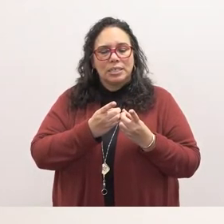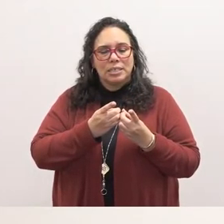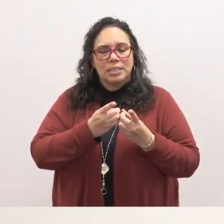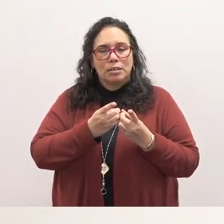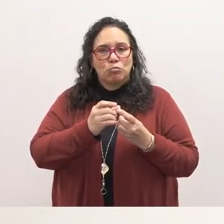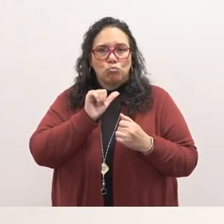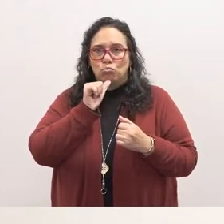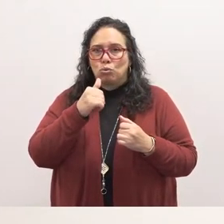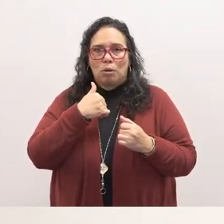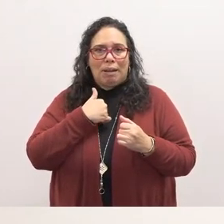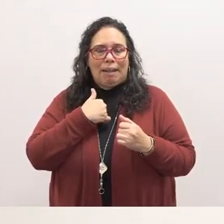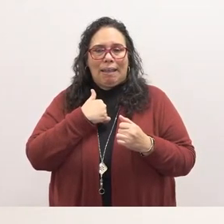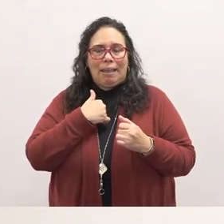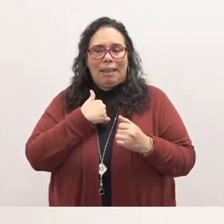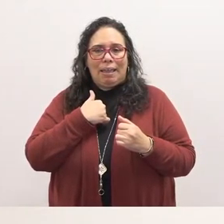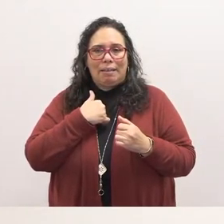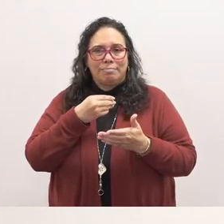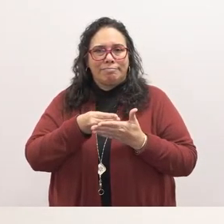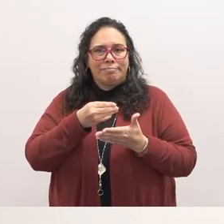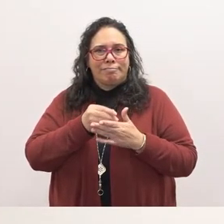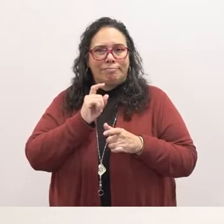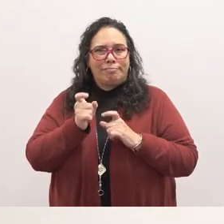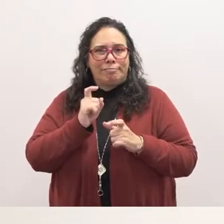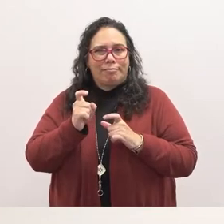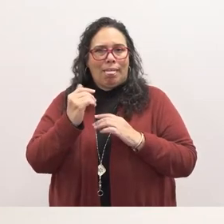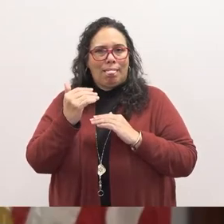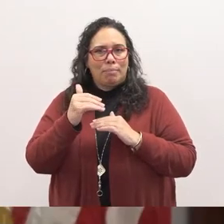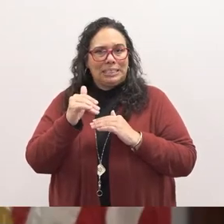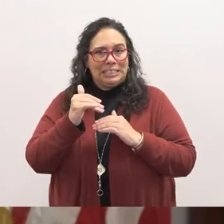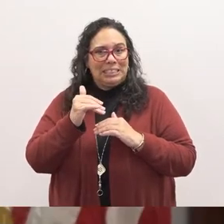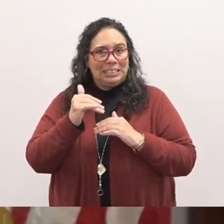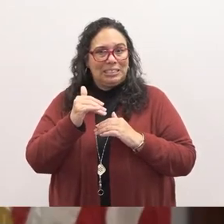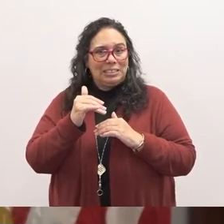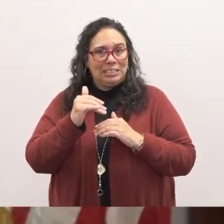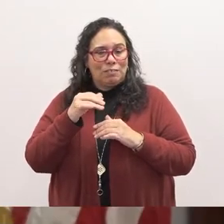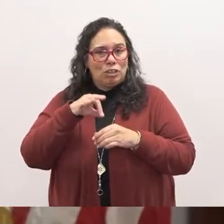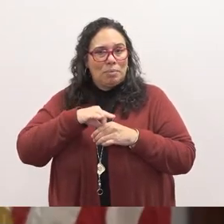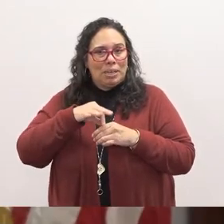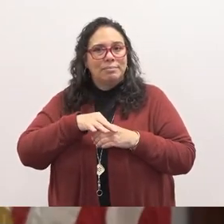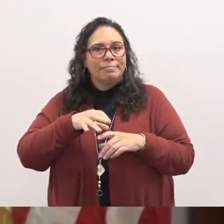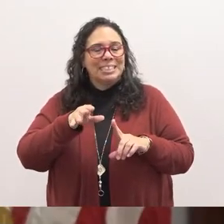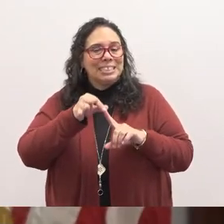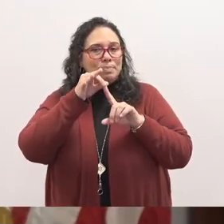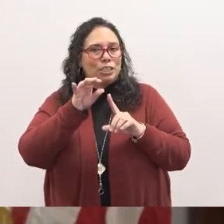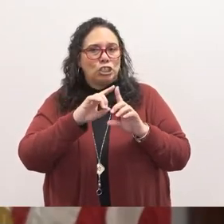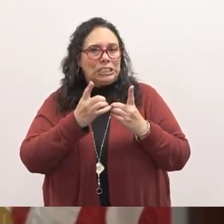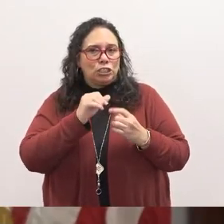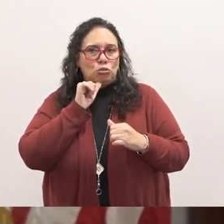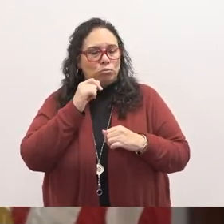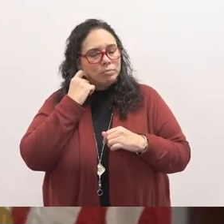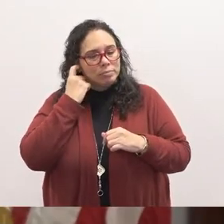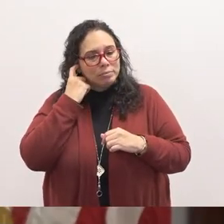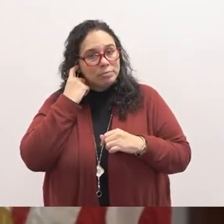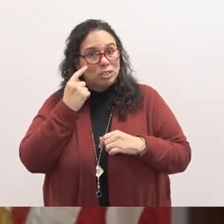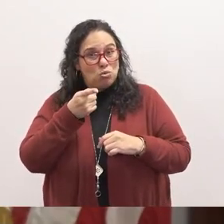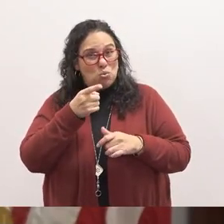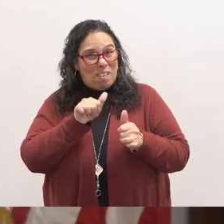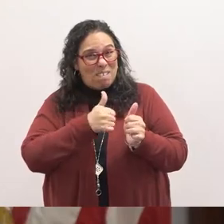don't have campaign contribution limits, right? So special districts don't either, unless they create them. If you could follow up on